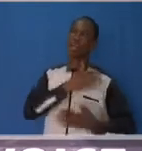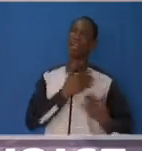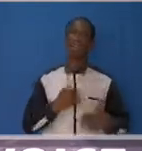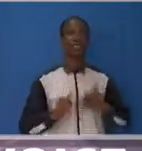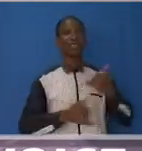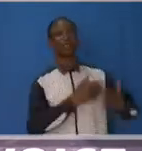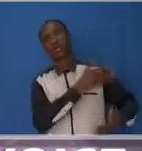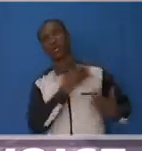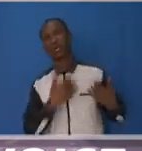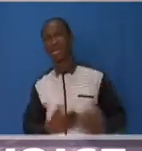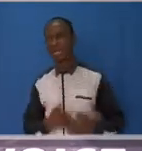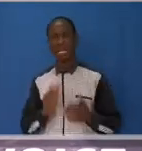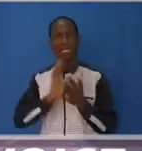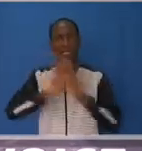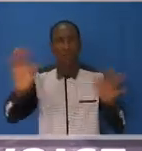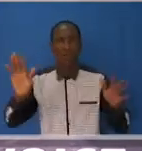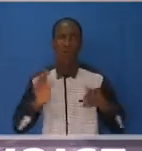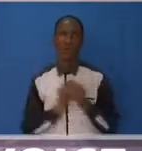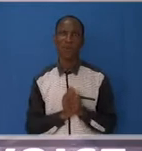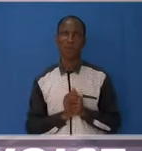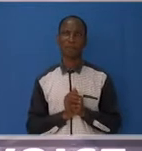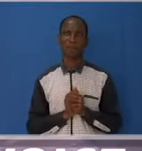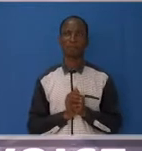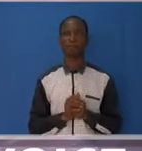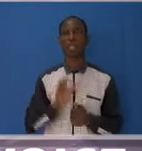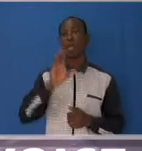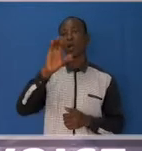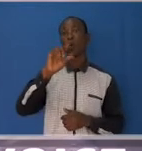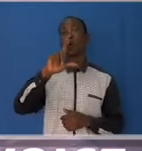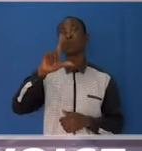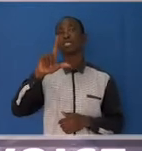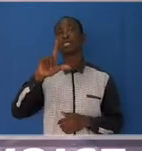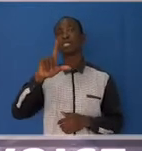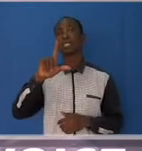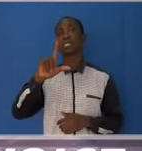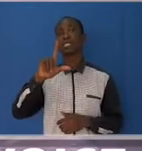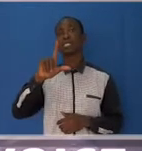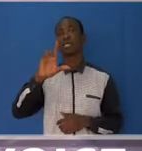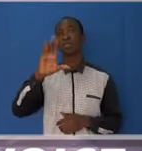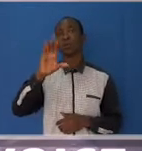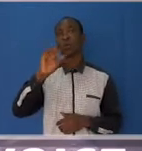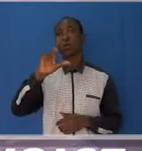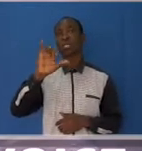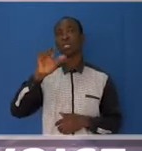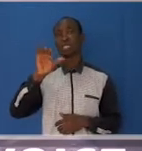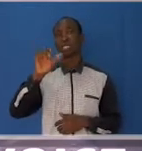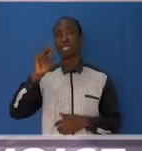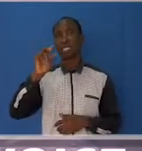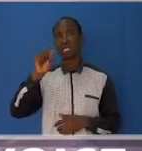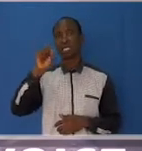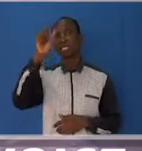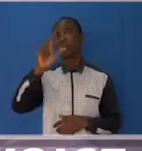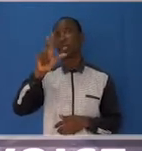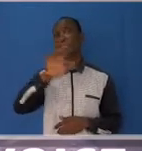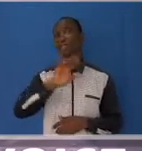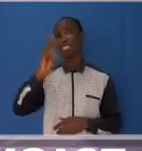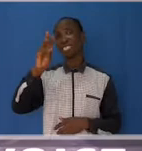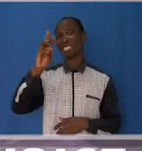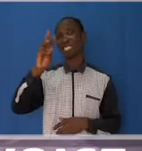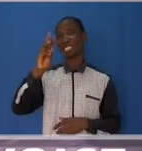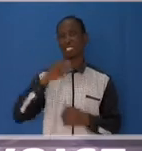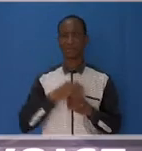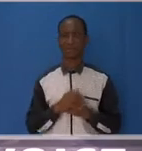asem akire se ye ko kolose funuma eti miensa chichemu dunsia. When we turn